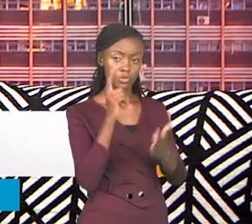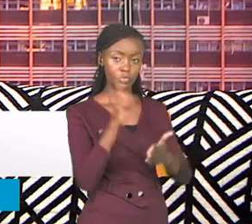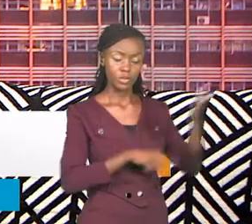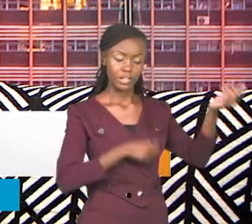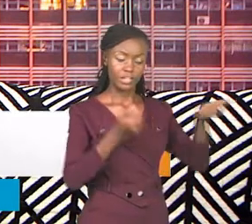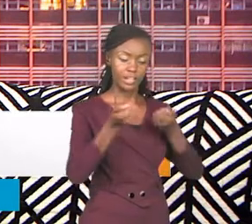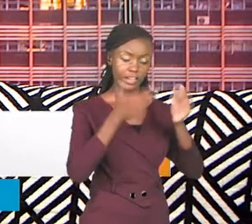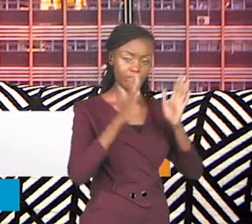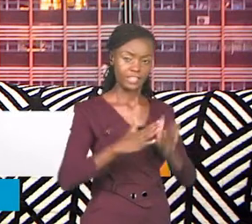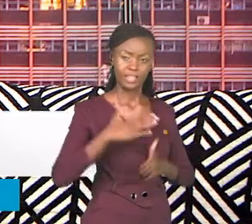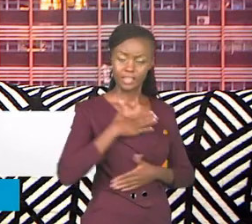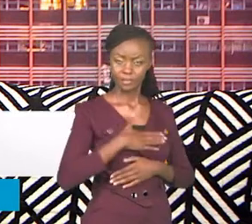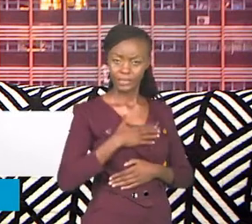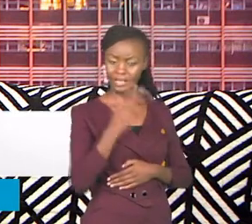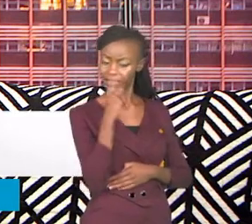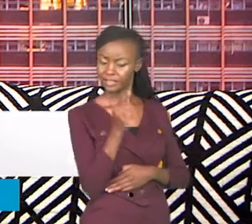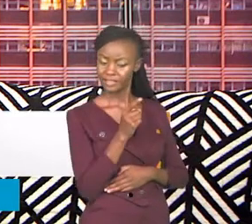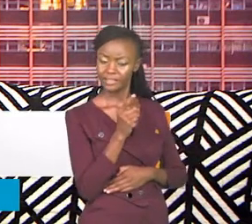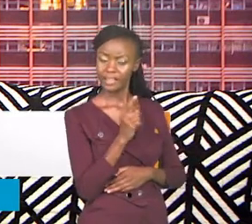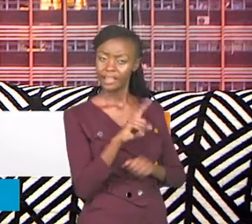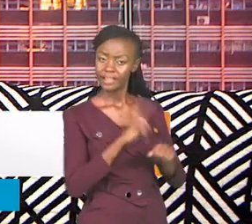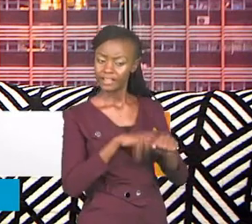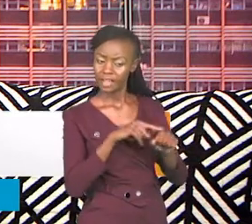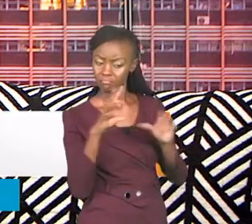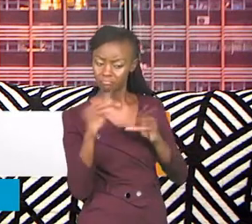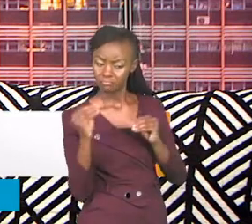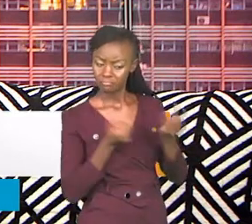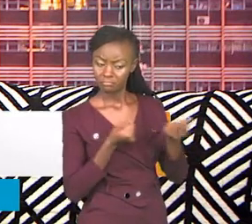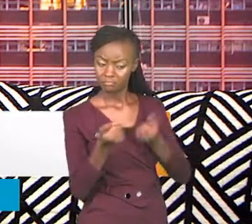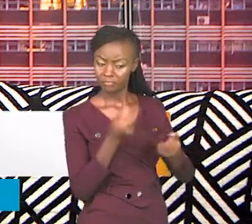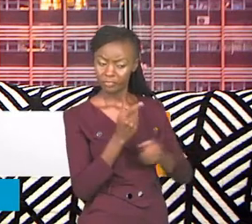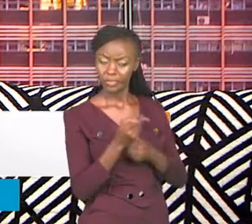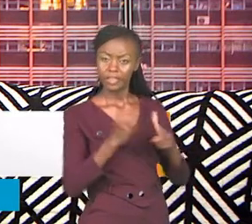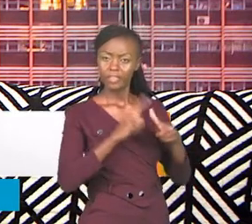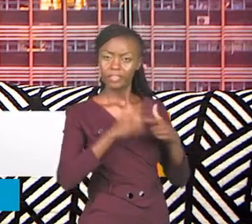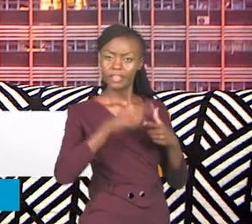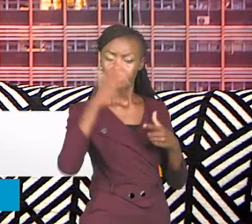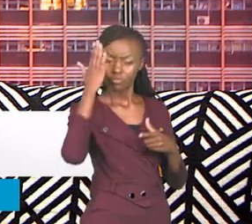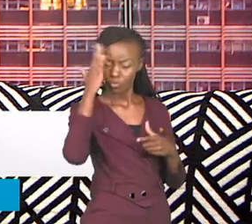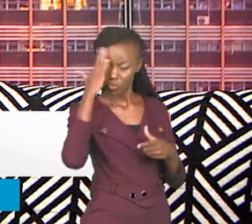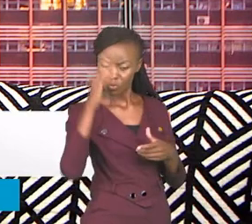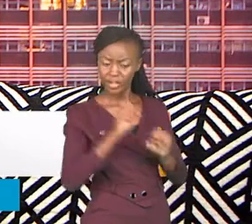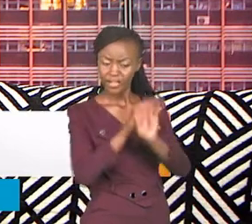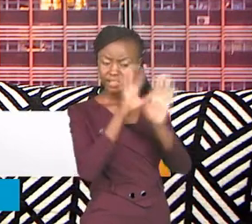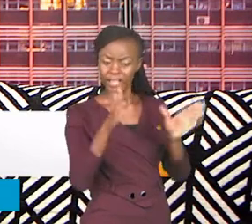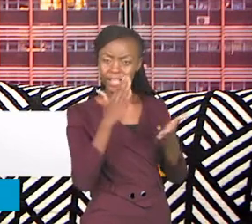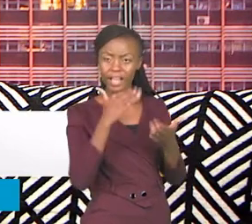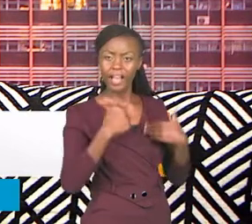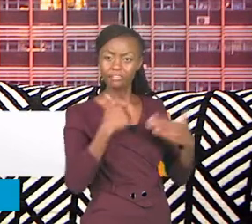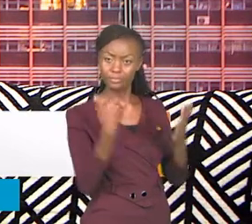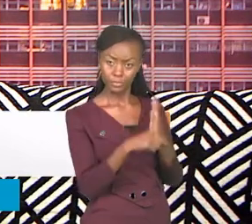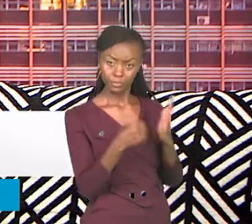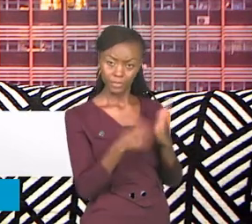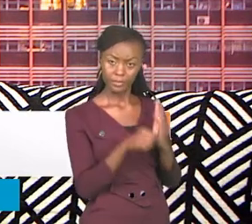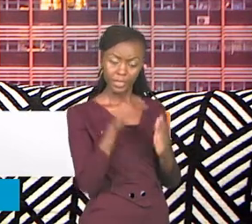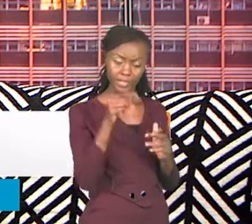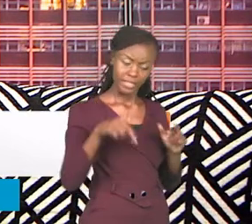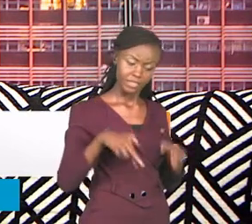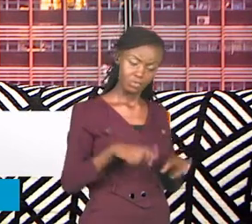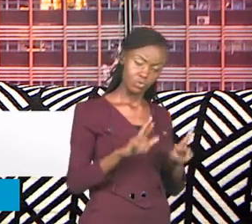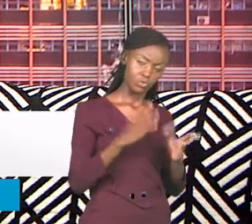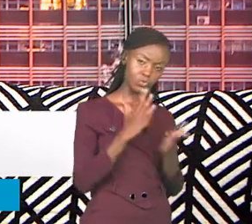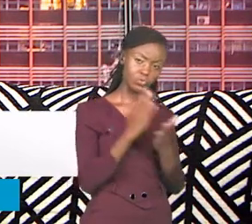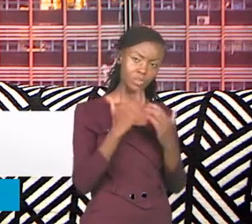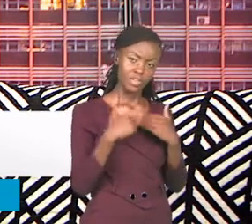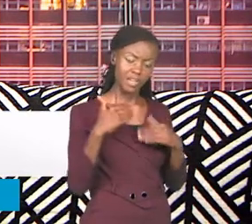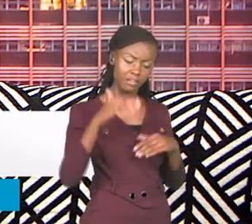motorists that, hey, look here, when you approach this area, there's no clear signage. This area, the road is a bit